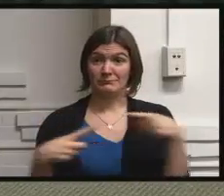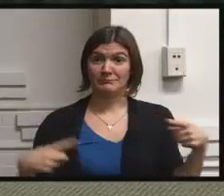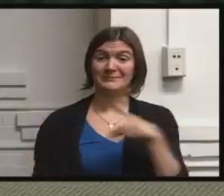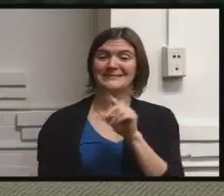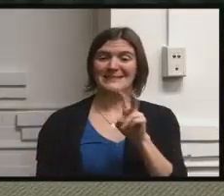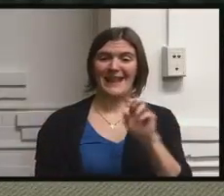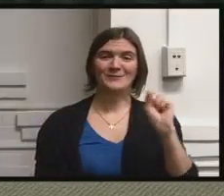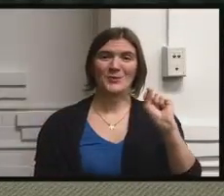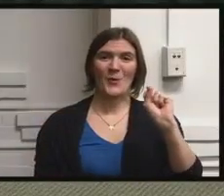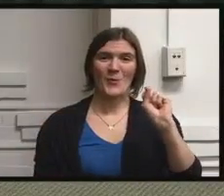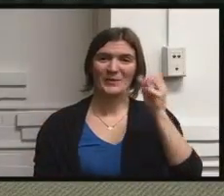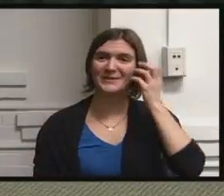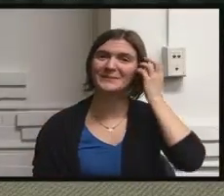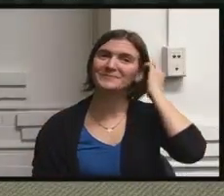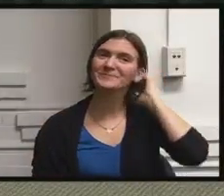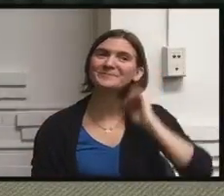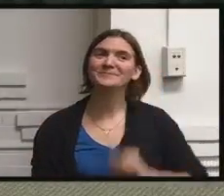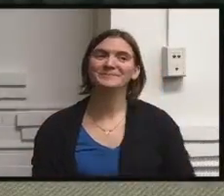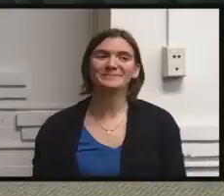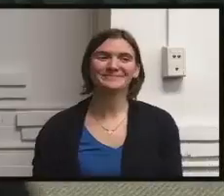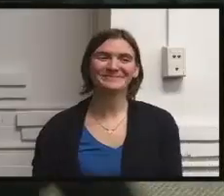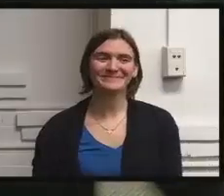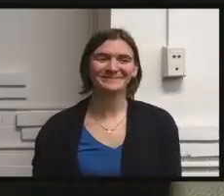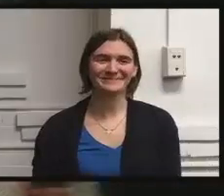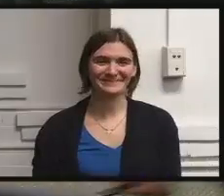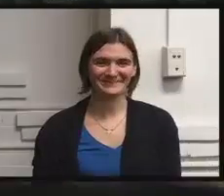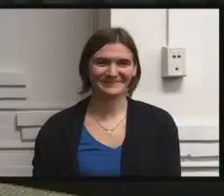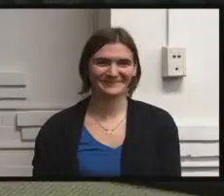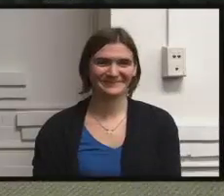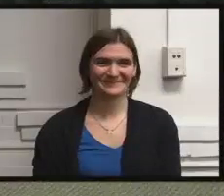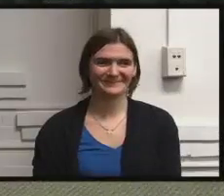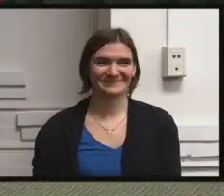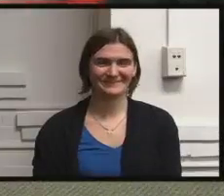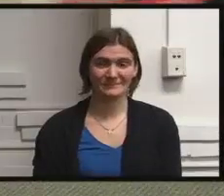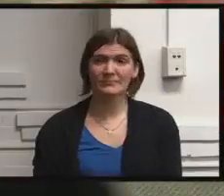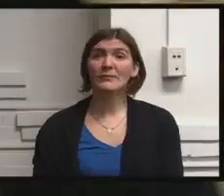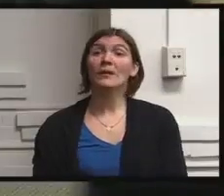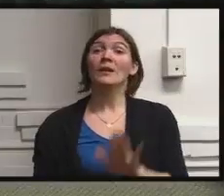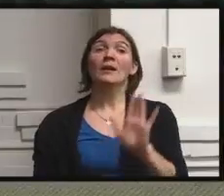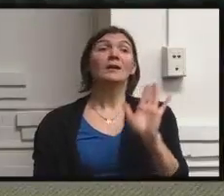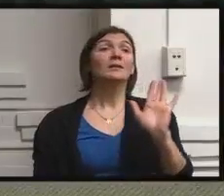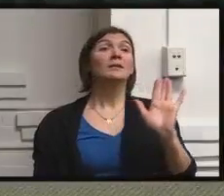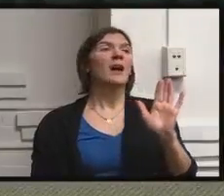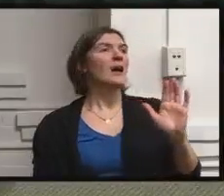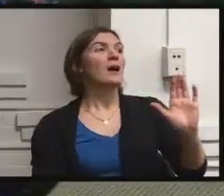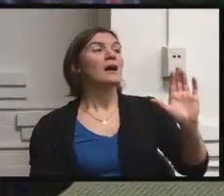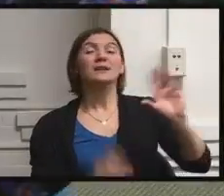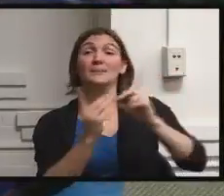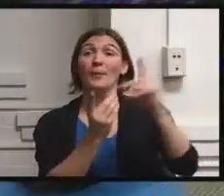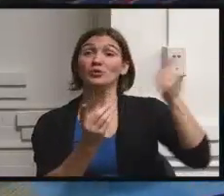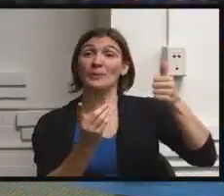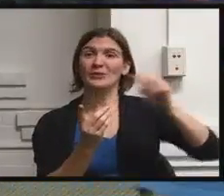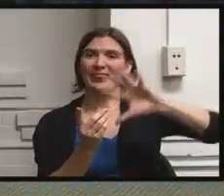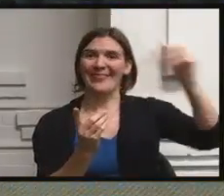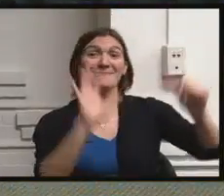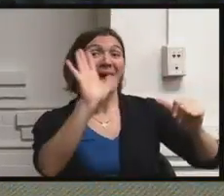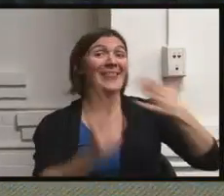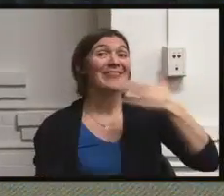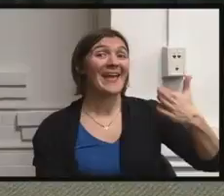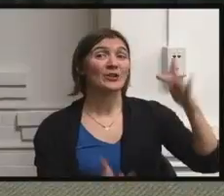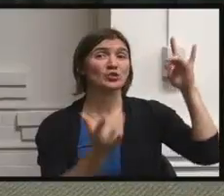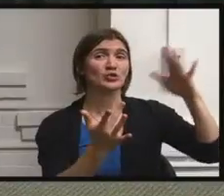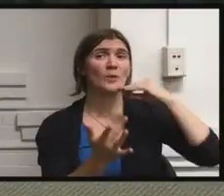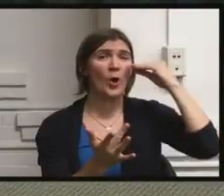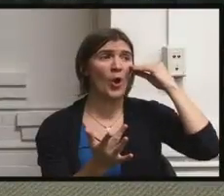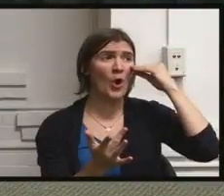Dave. Yep. I think the purpose to in phasing it. I think thanks for coming. Thank have you. A safe trip. We got all